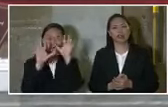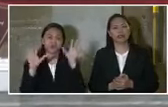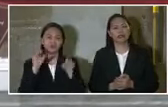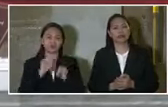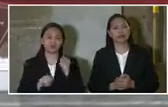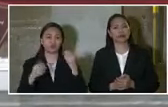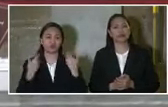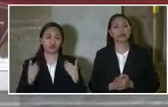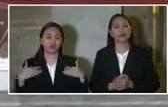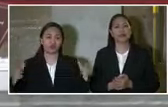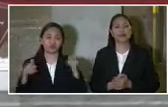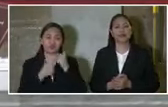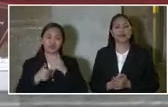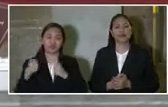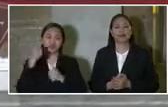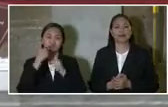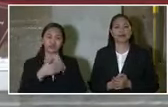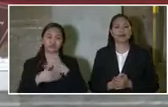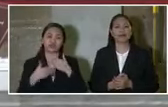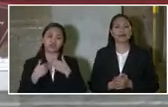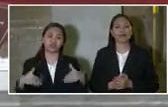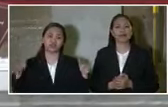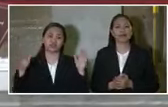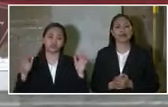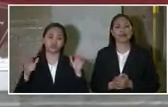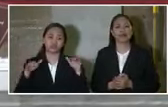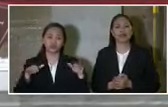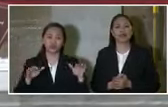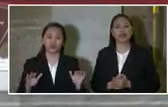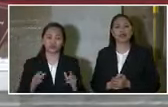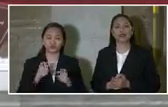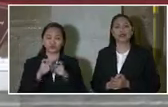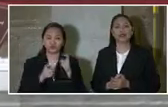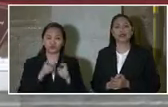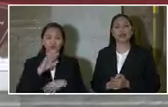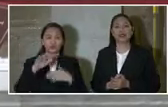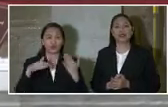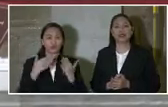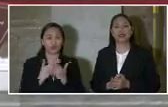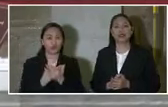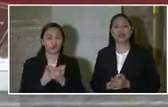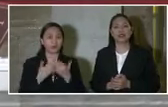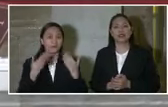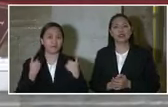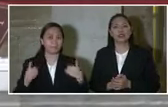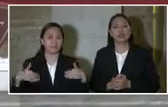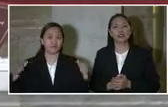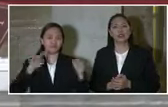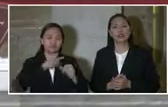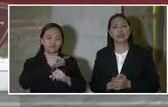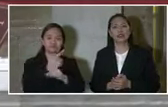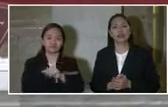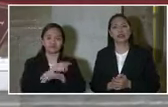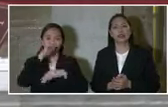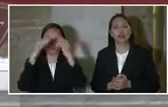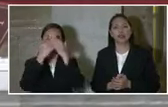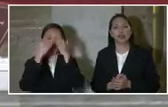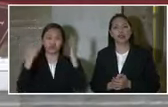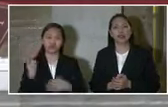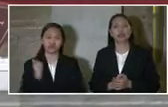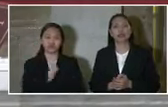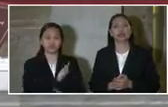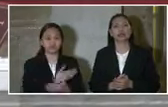with angels and archangels, with thrones and dominions, and with all the hosts and powers of heaven, we